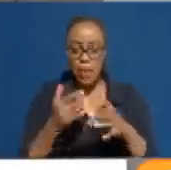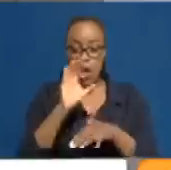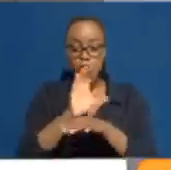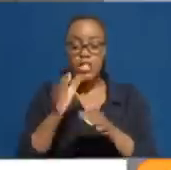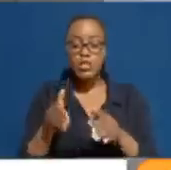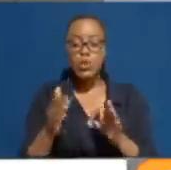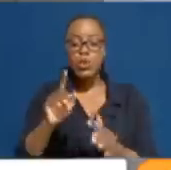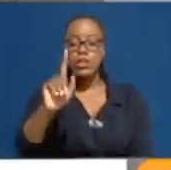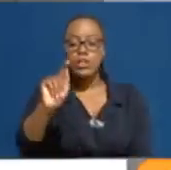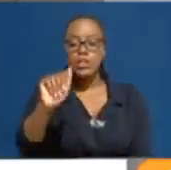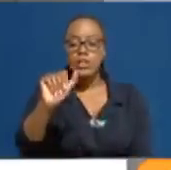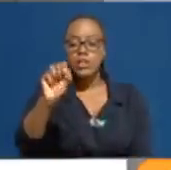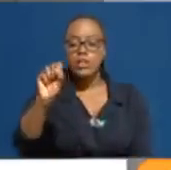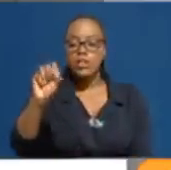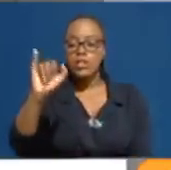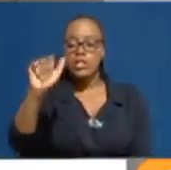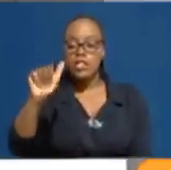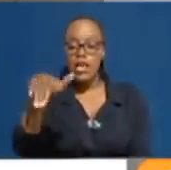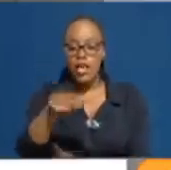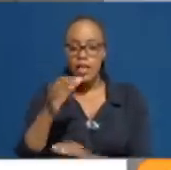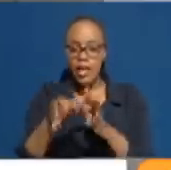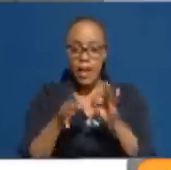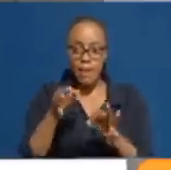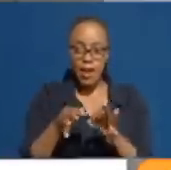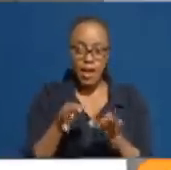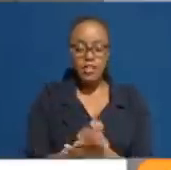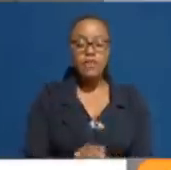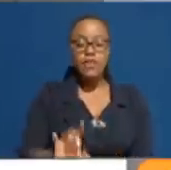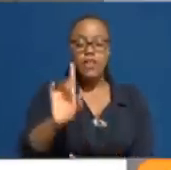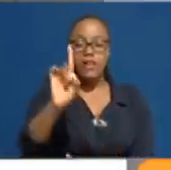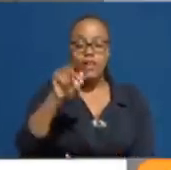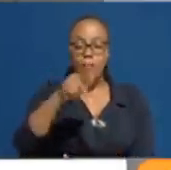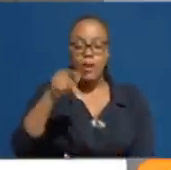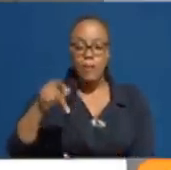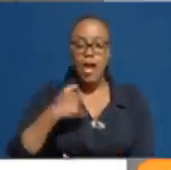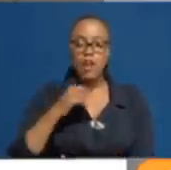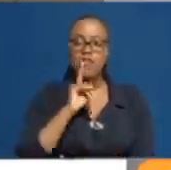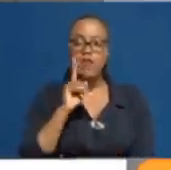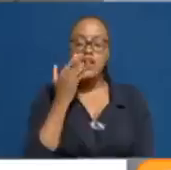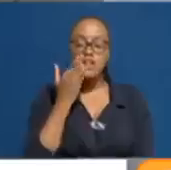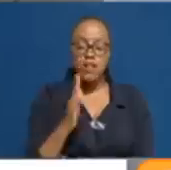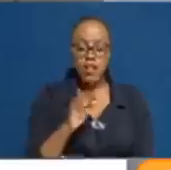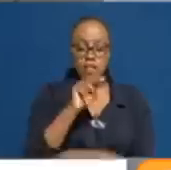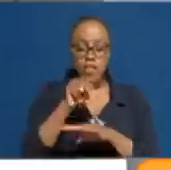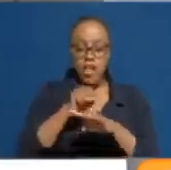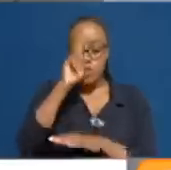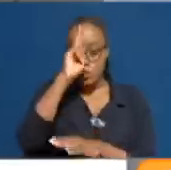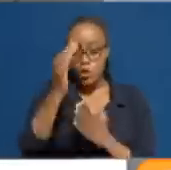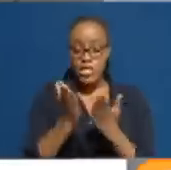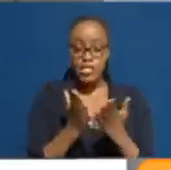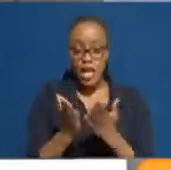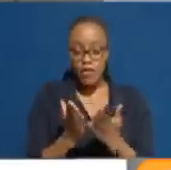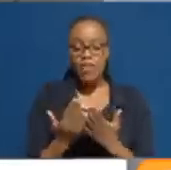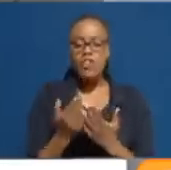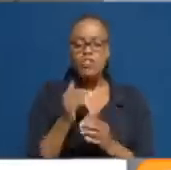Road in Tasia area of Embakasi. The Director of Public Prosecutions has directed the National Police Service